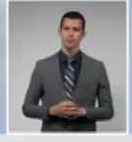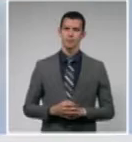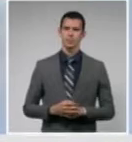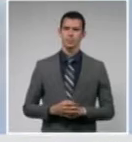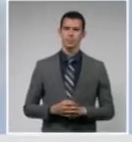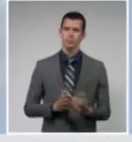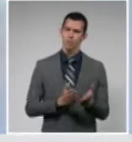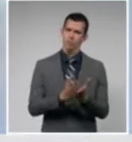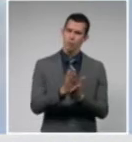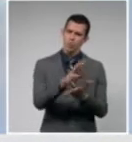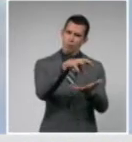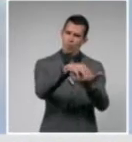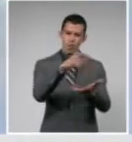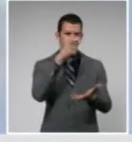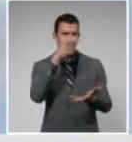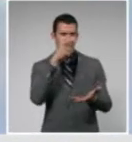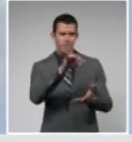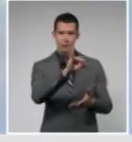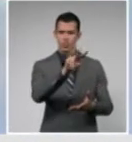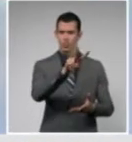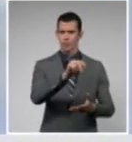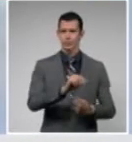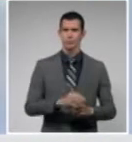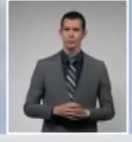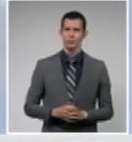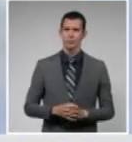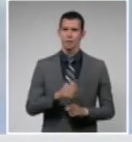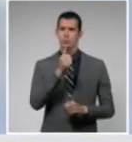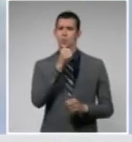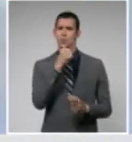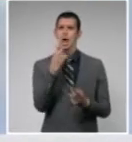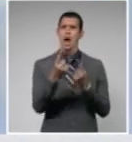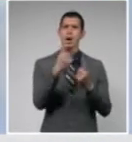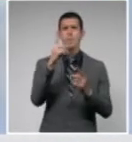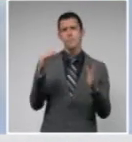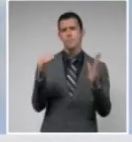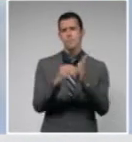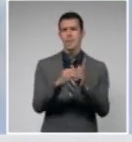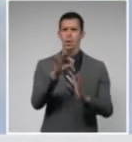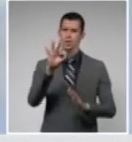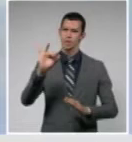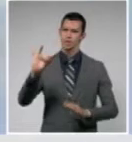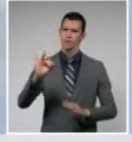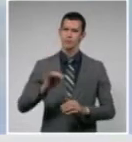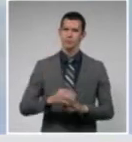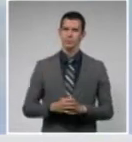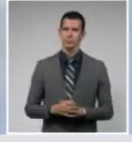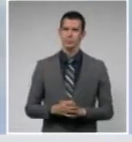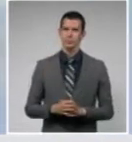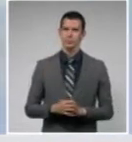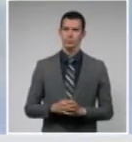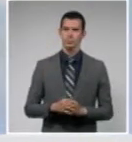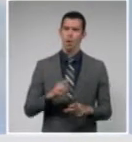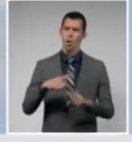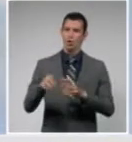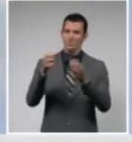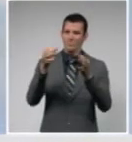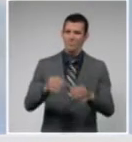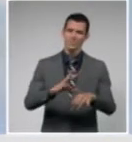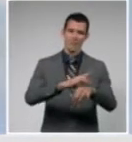1,783 people are hospitalized in Cuba. 62 are under observation. There